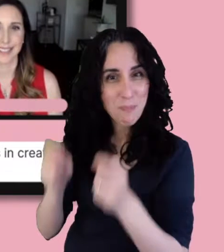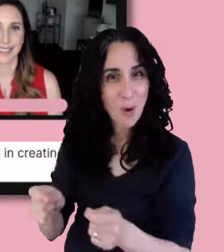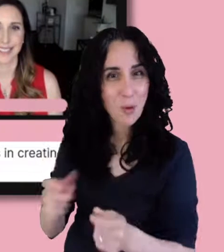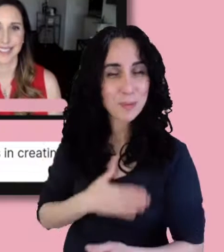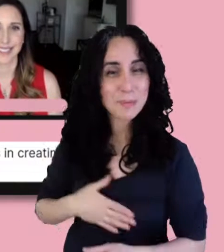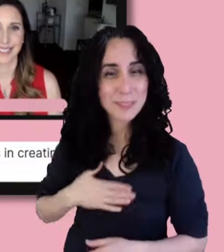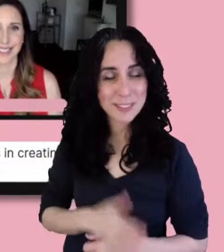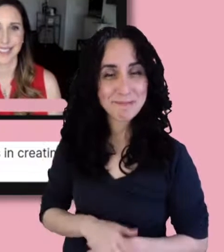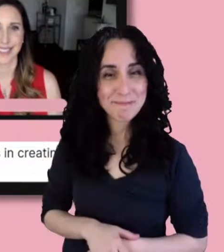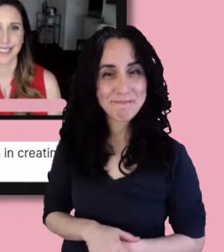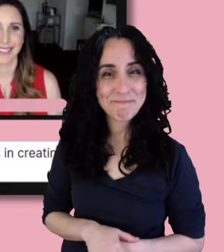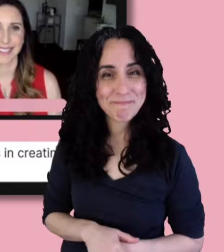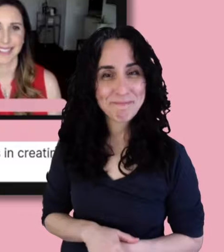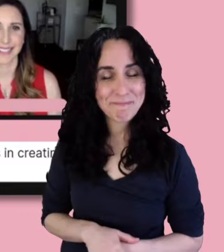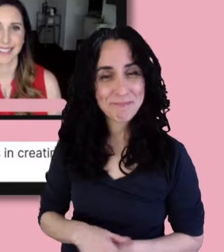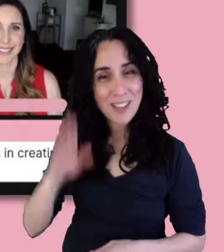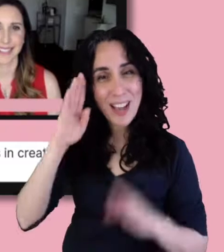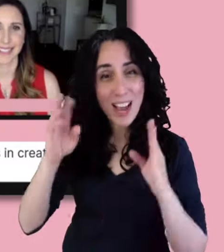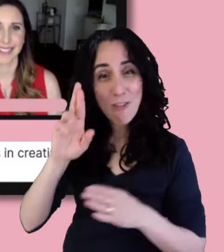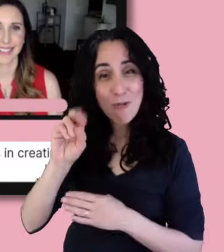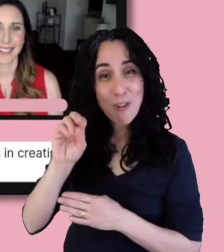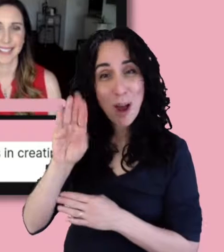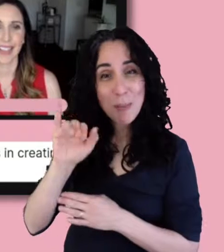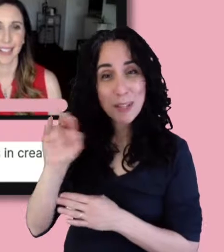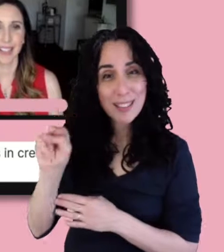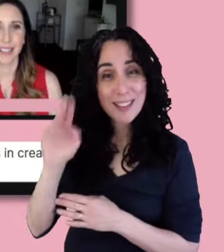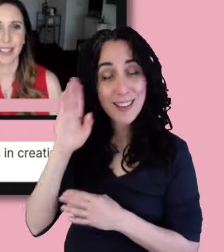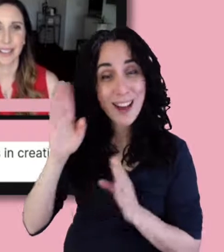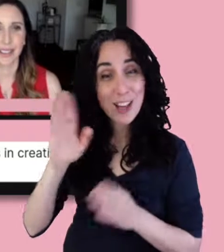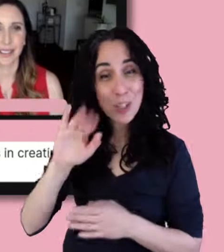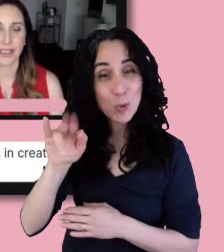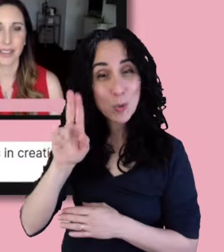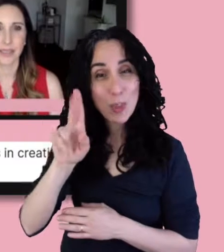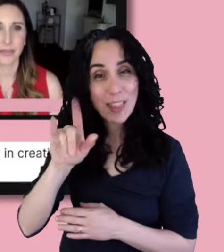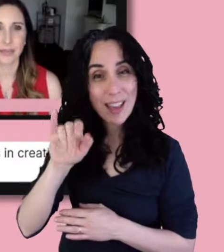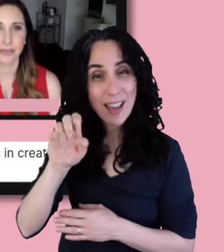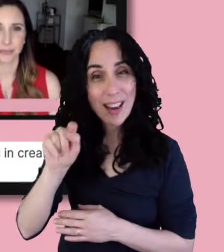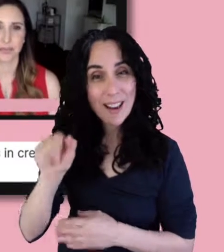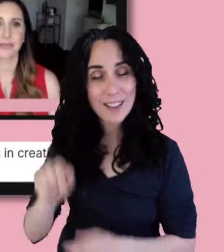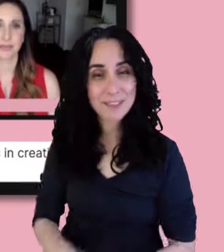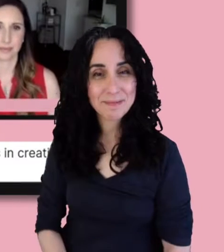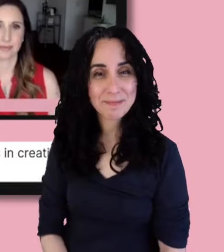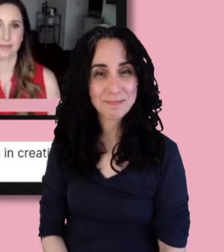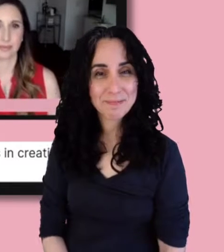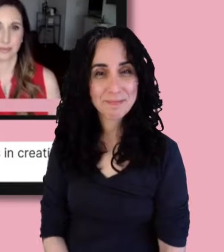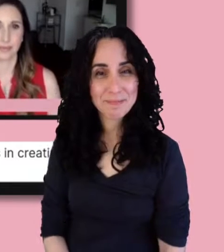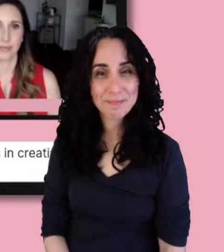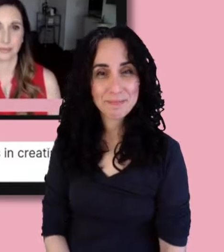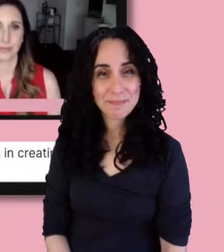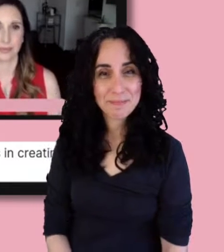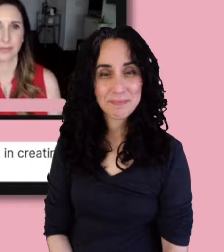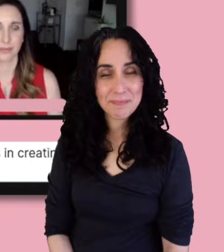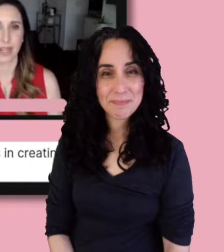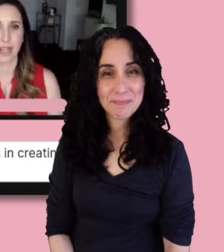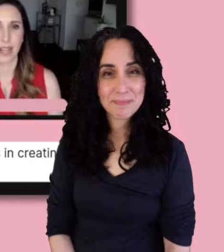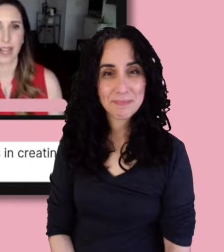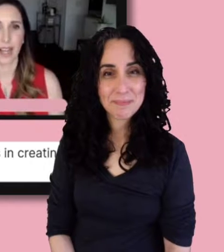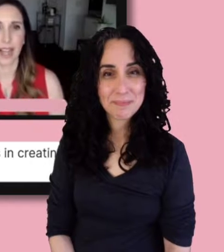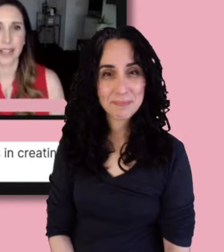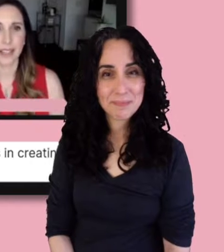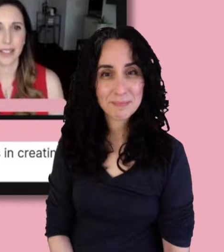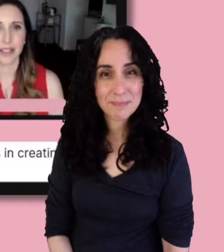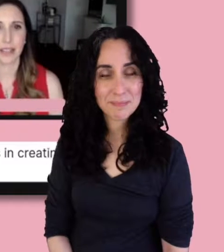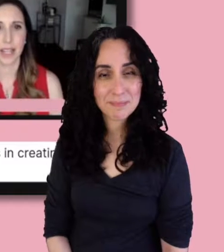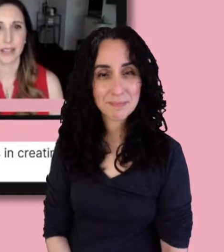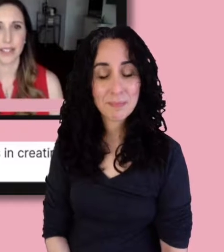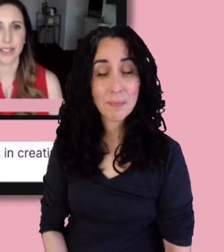Hi, Robin. Hi, Julietta. So, yeah, I agree. I think survival care is super important. I